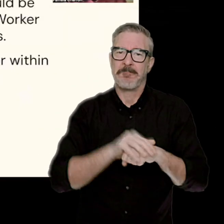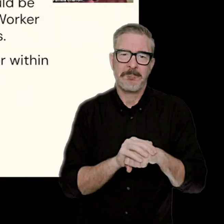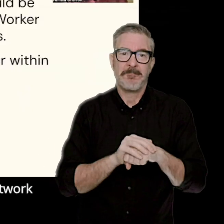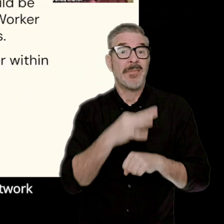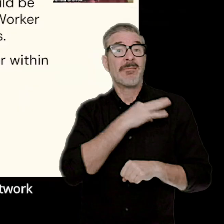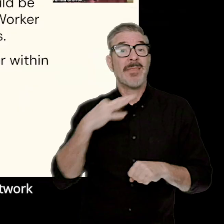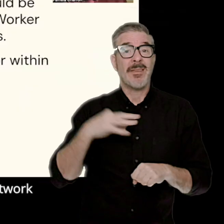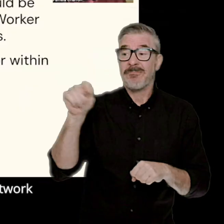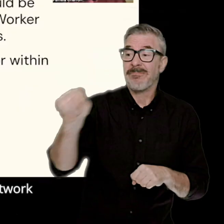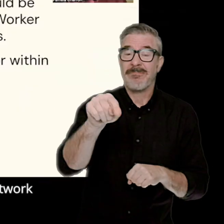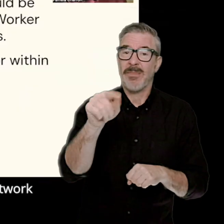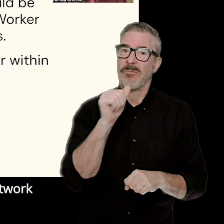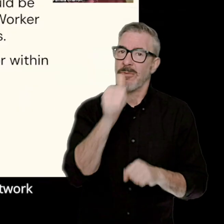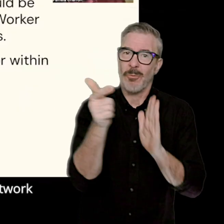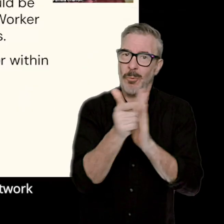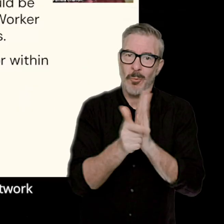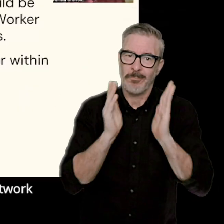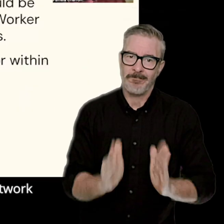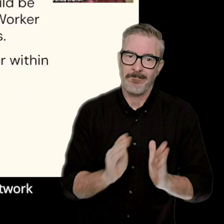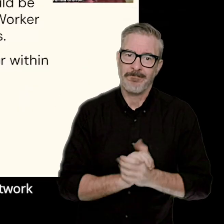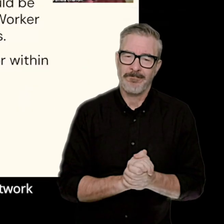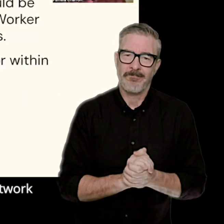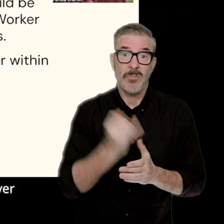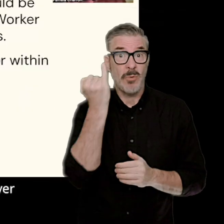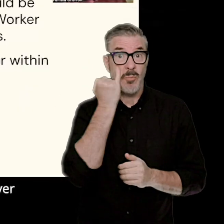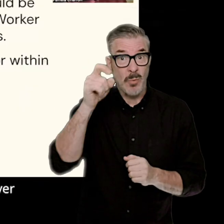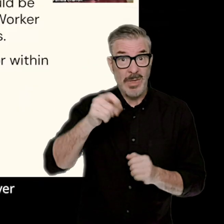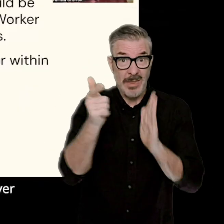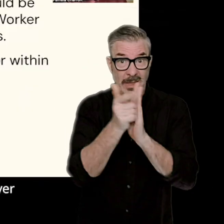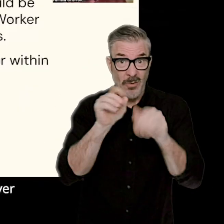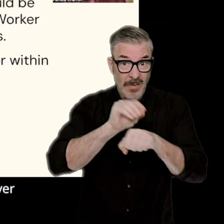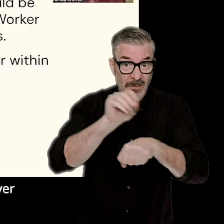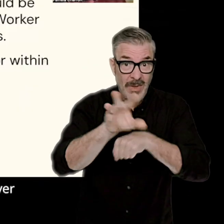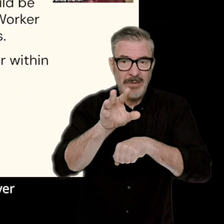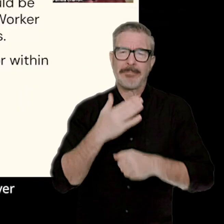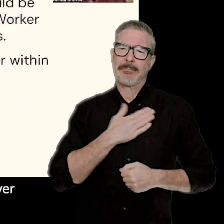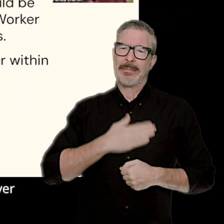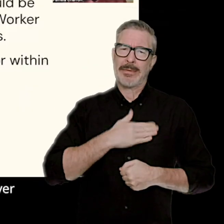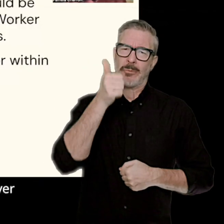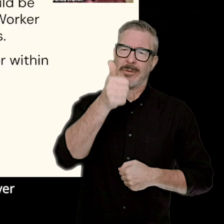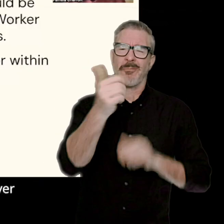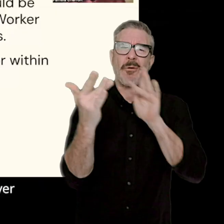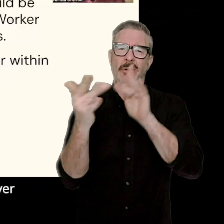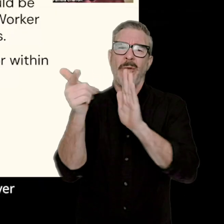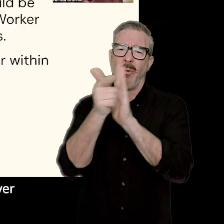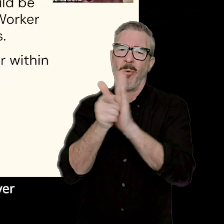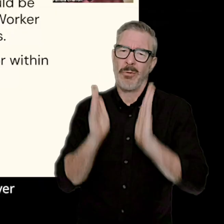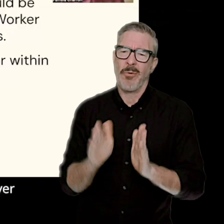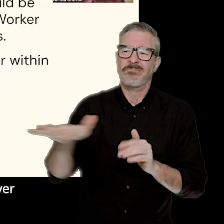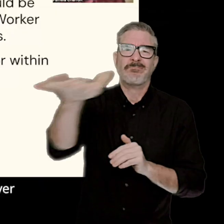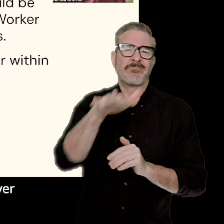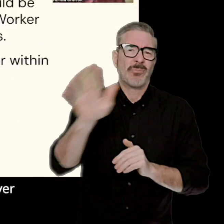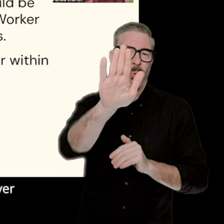advice, and the staff at the Worker Solidarity Network are not lawyers. For legal advice, please contact a lawyer within your